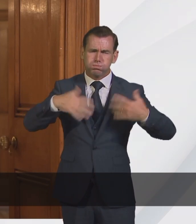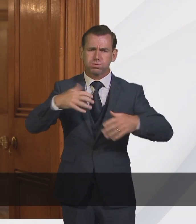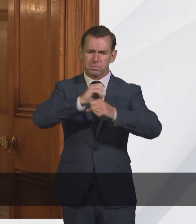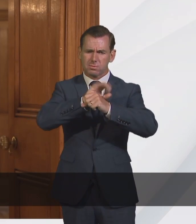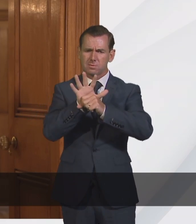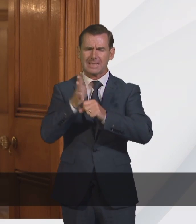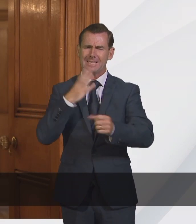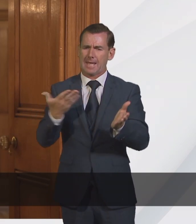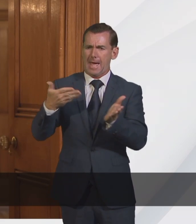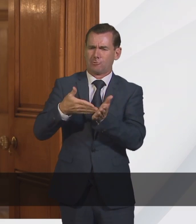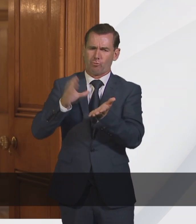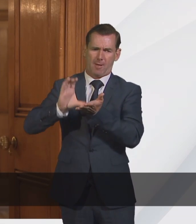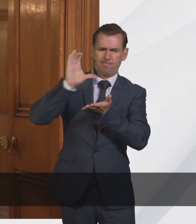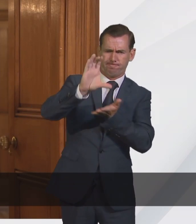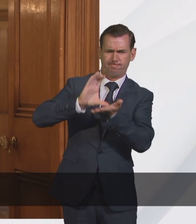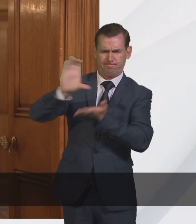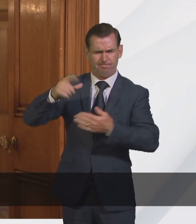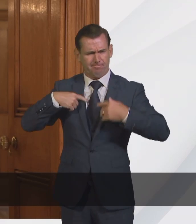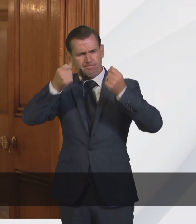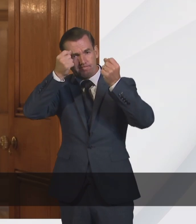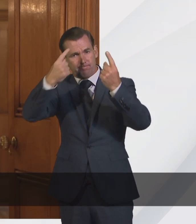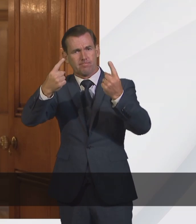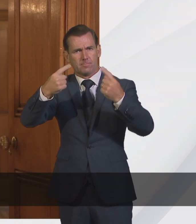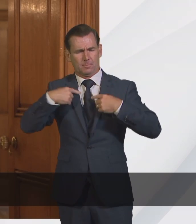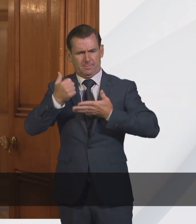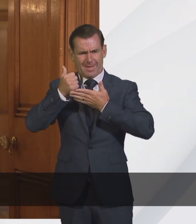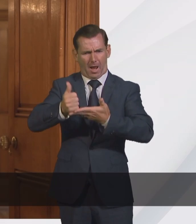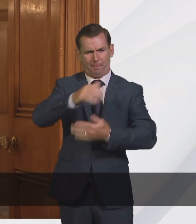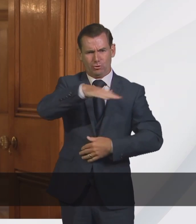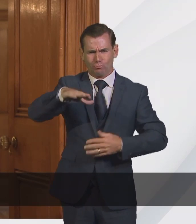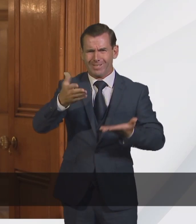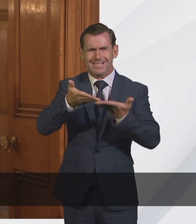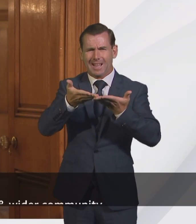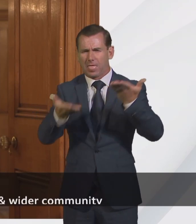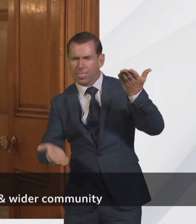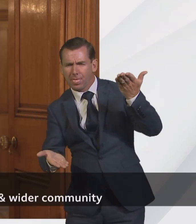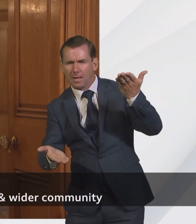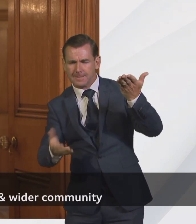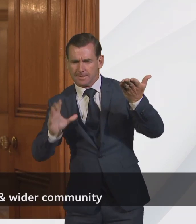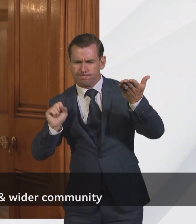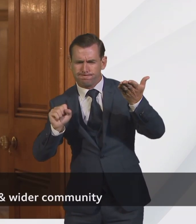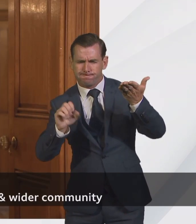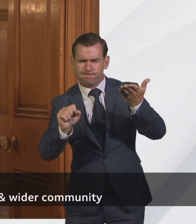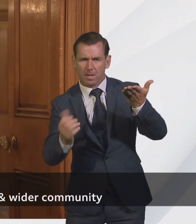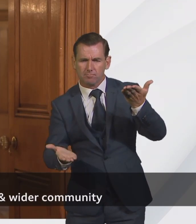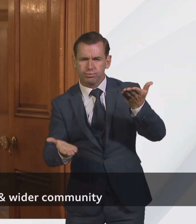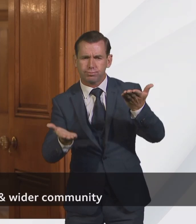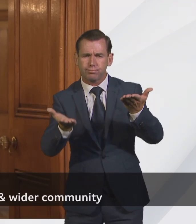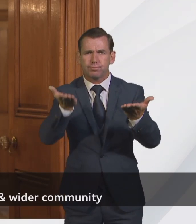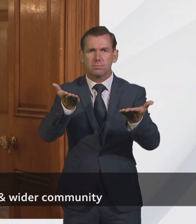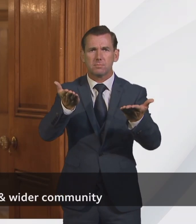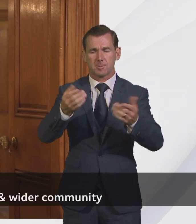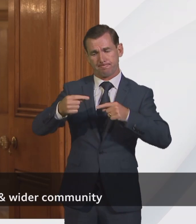helping them help students to catch up. Over the coming weeks, we'll publish further information